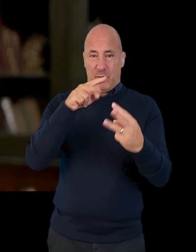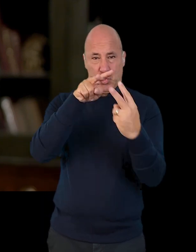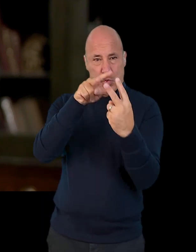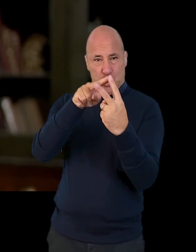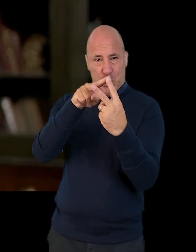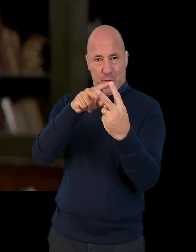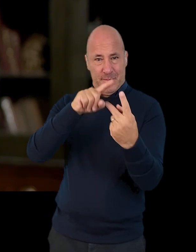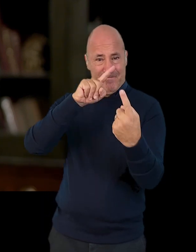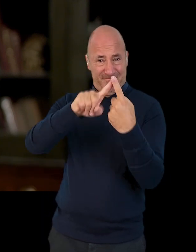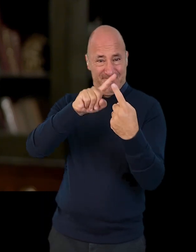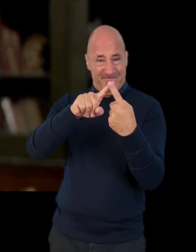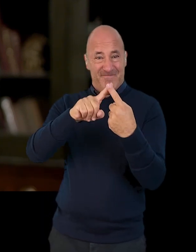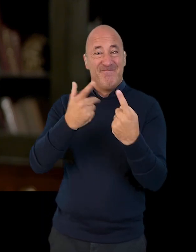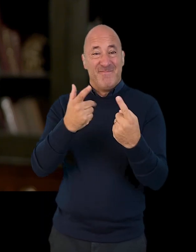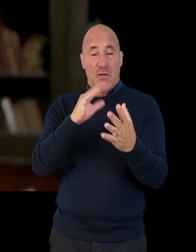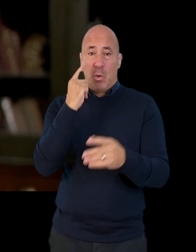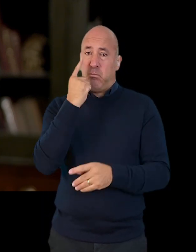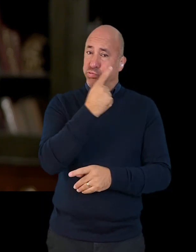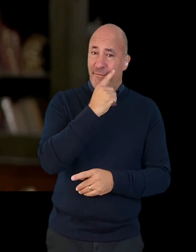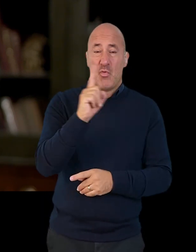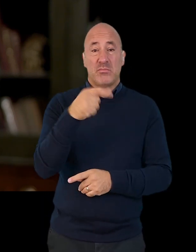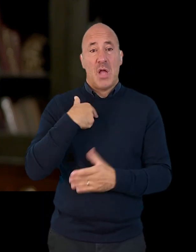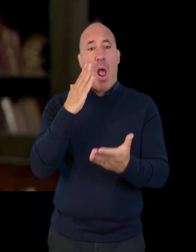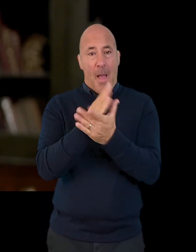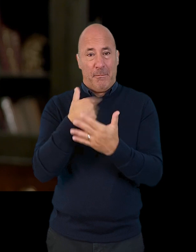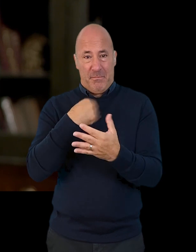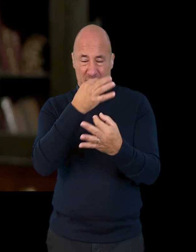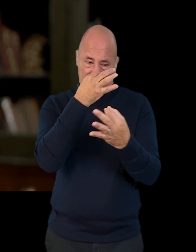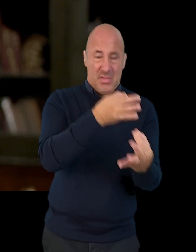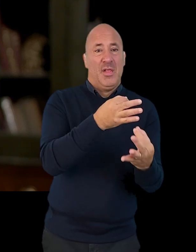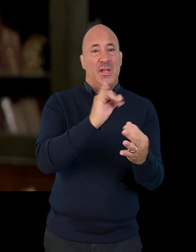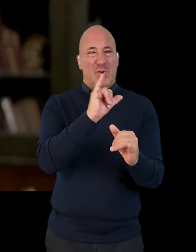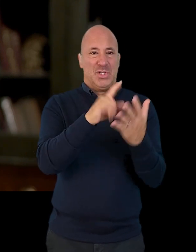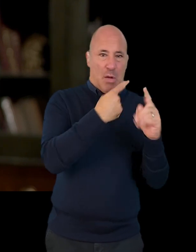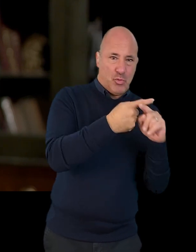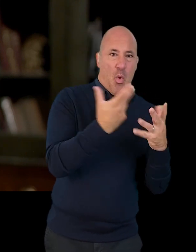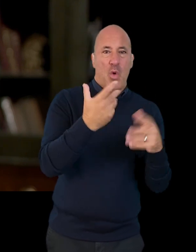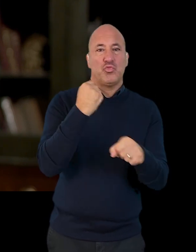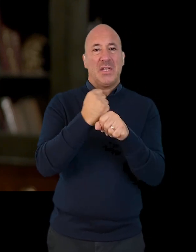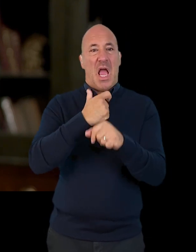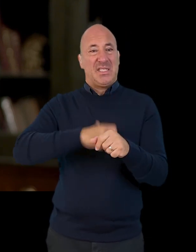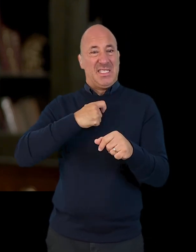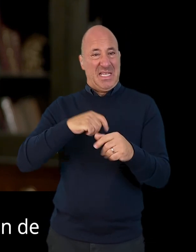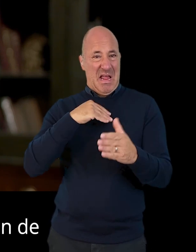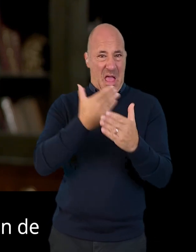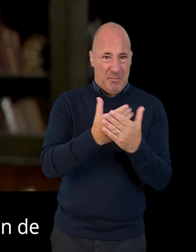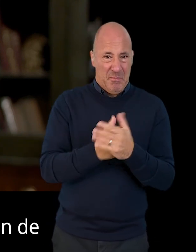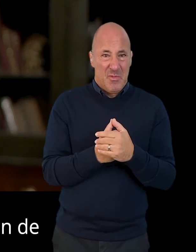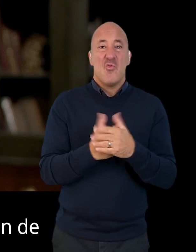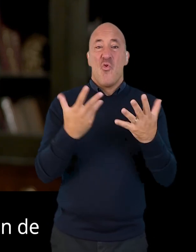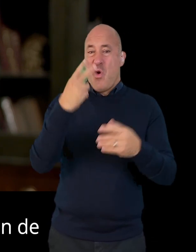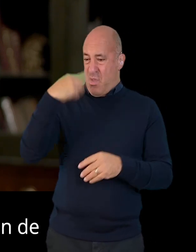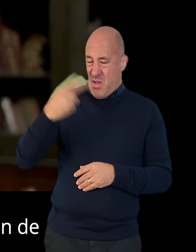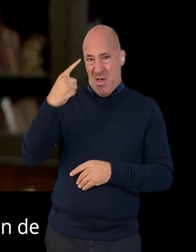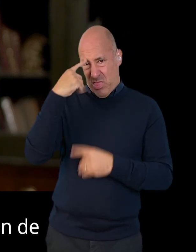prove. The first is that they are the sexual orientation or gender identity that they claim, or